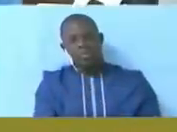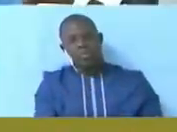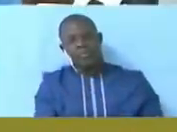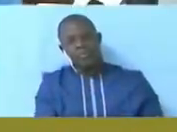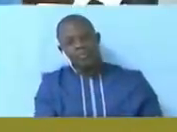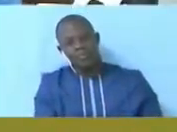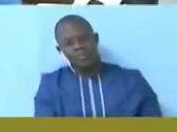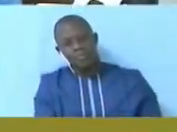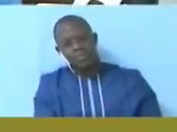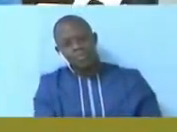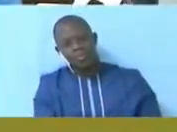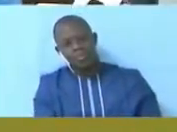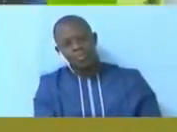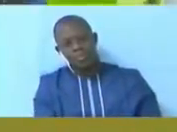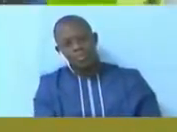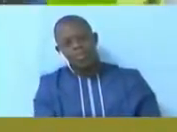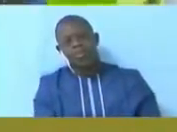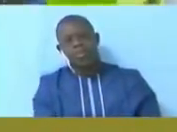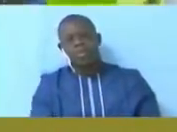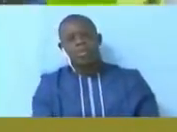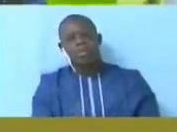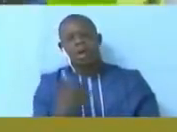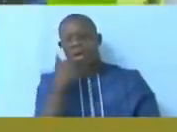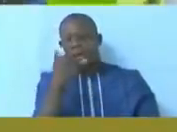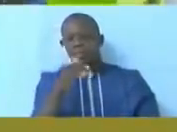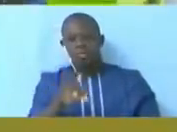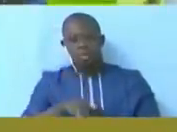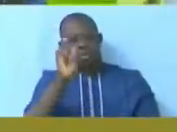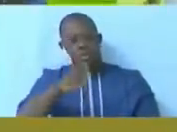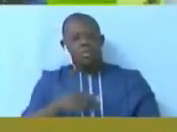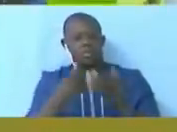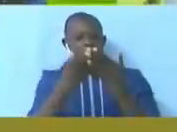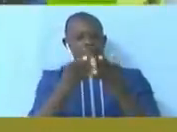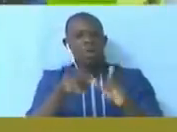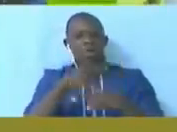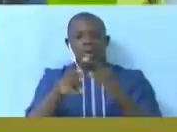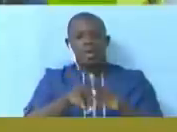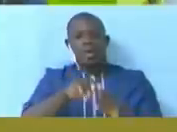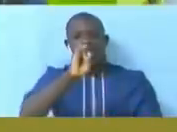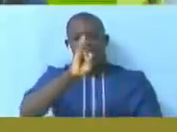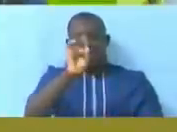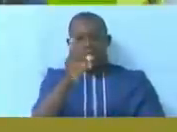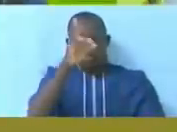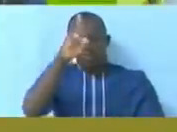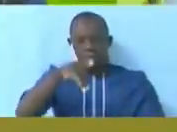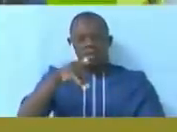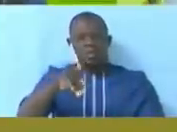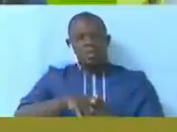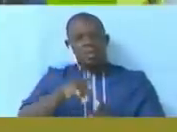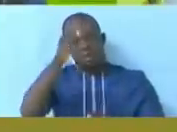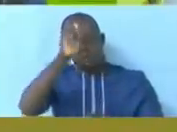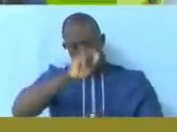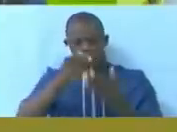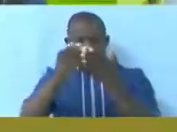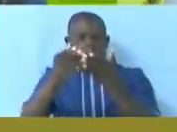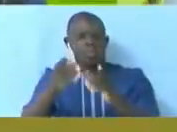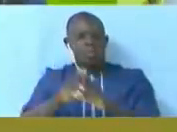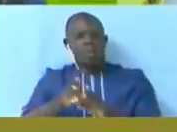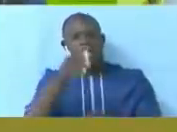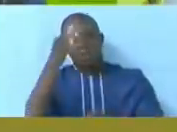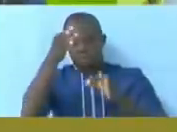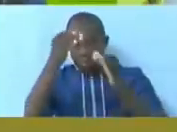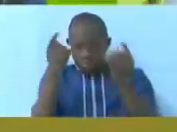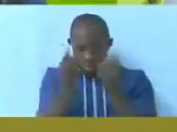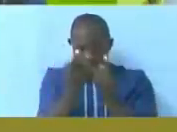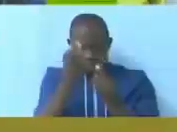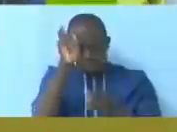surrender his officers to the Inspector General of Police. Kakaninako, Aladokula, Yimpura, Sa, I deep police or La Kuntenkola. That matter should